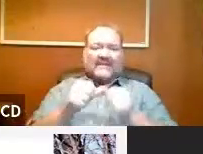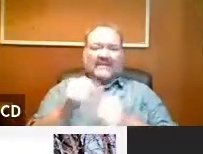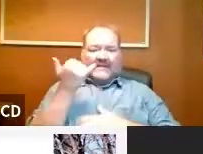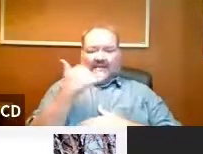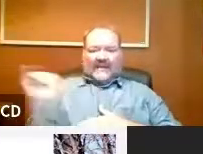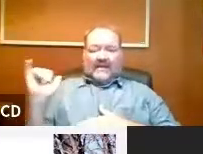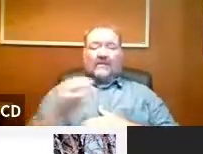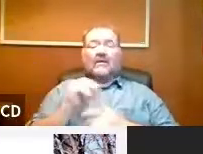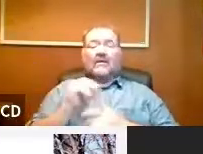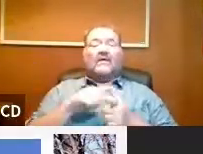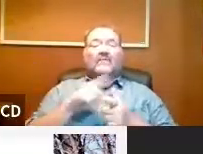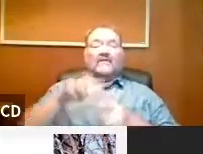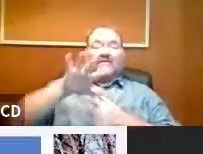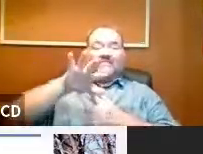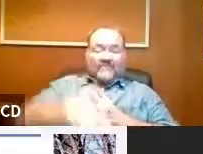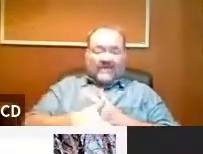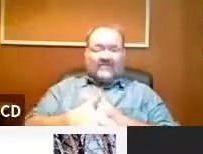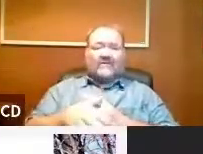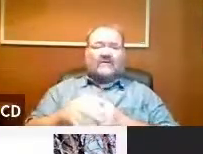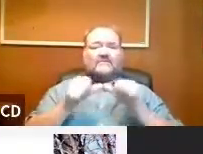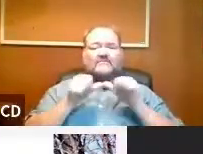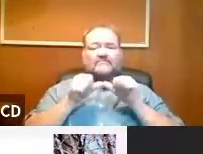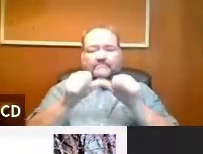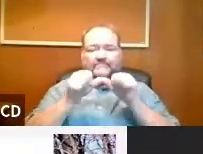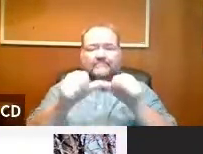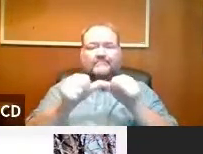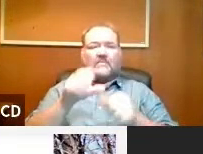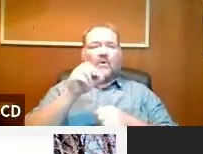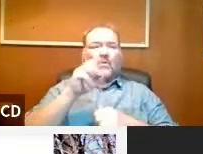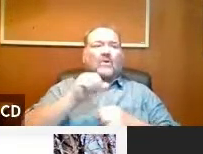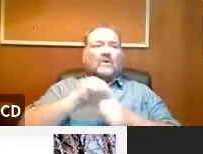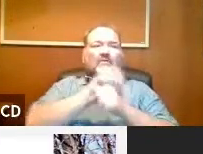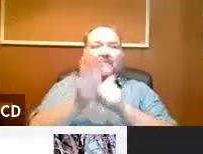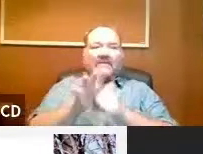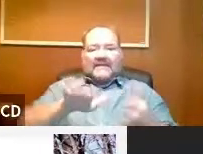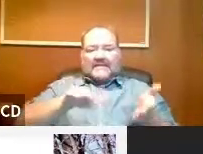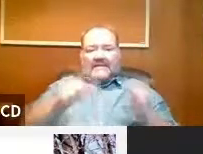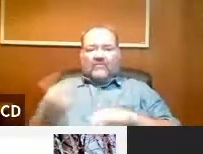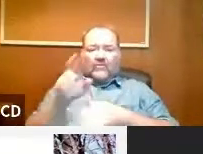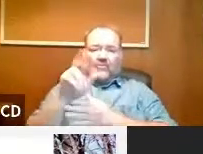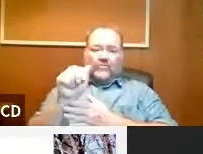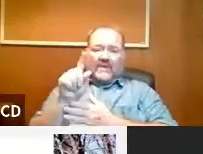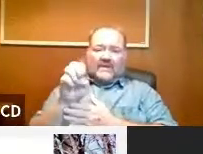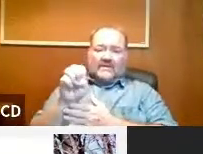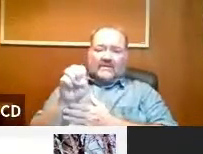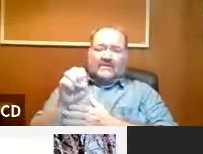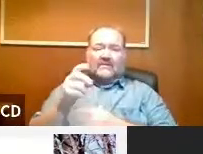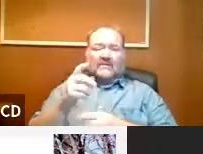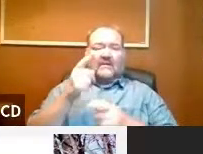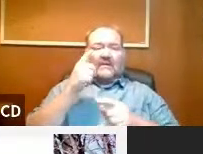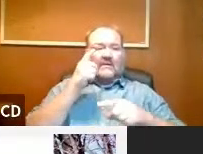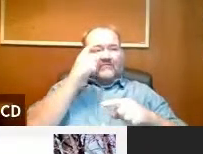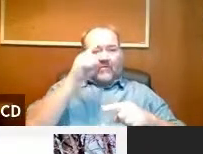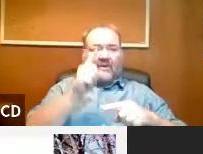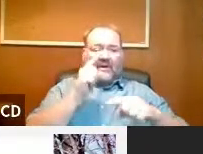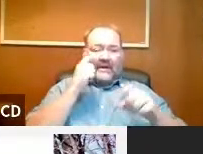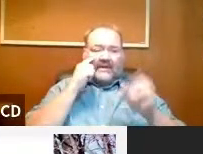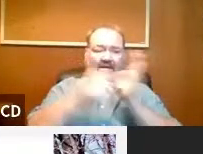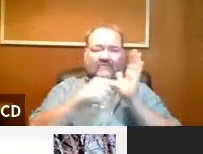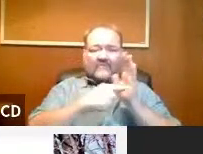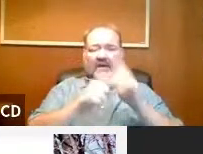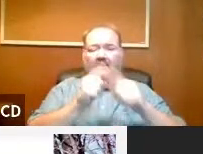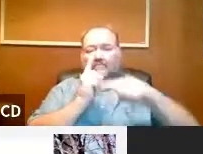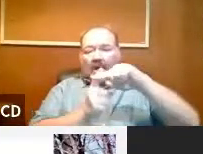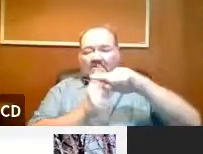fifth benchmark is sustained or decreased COVID-related death rate for identified positive and probable cases. Over the